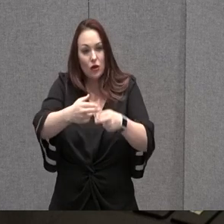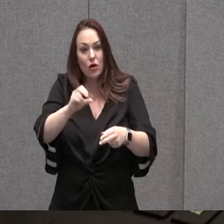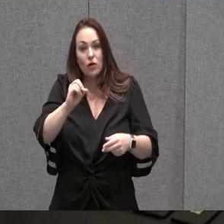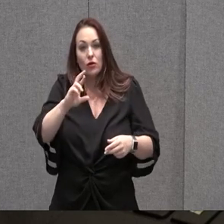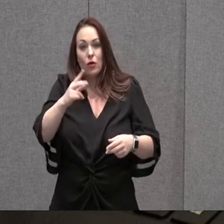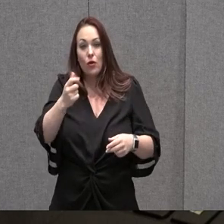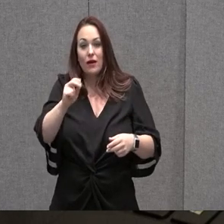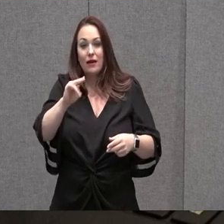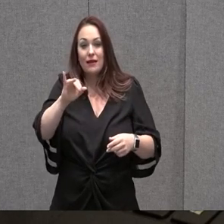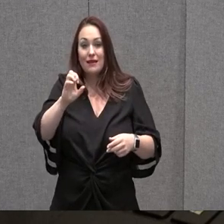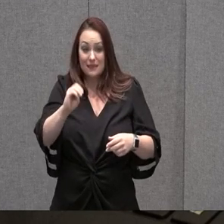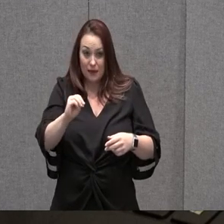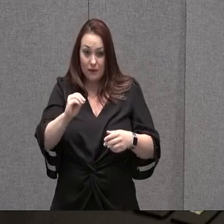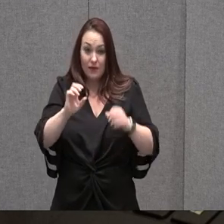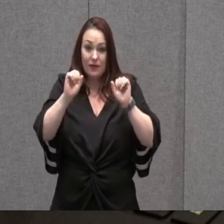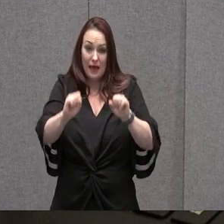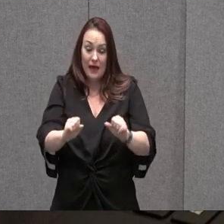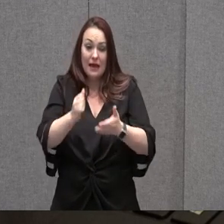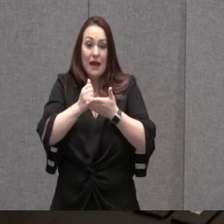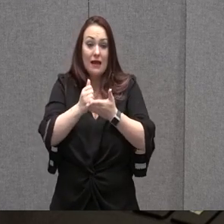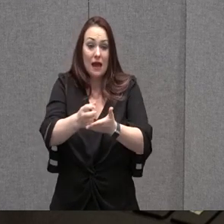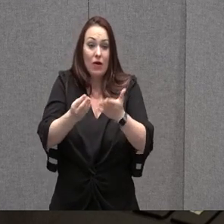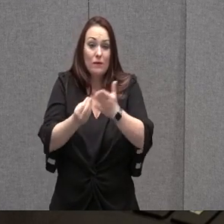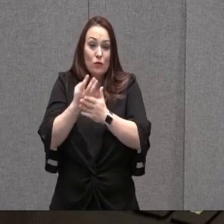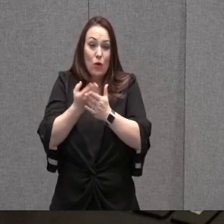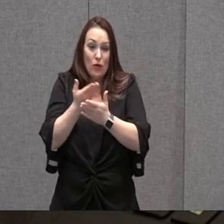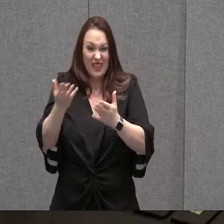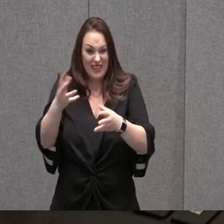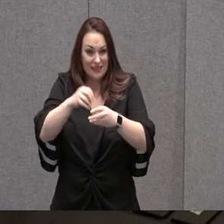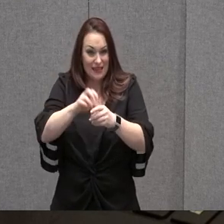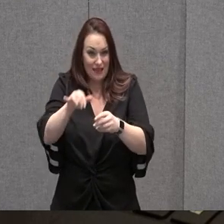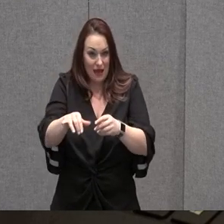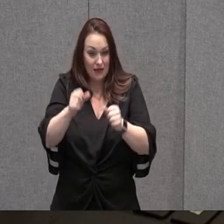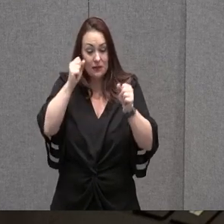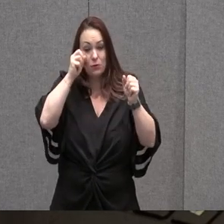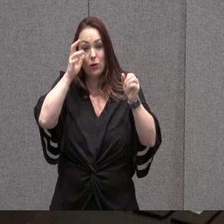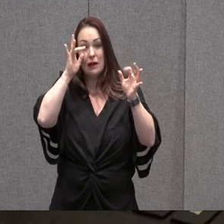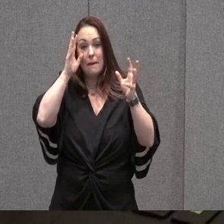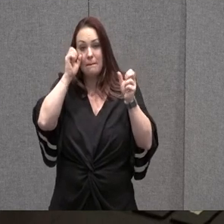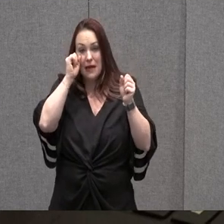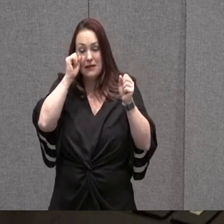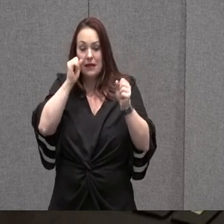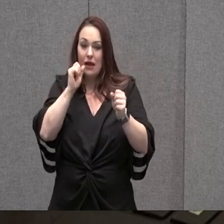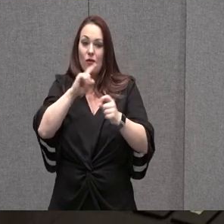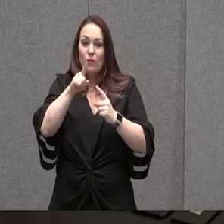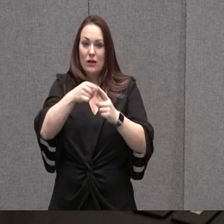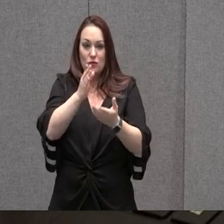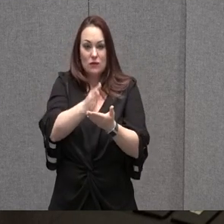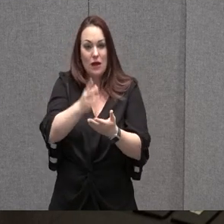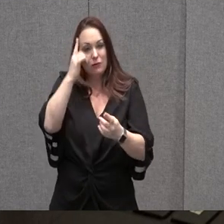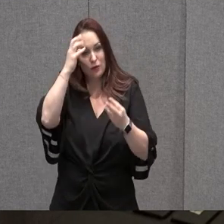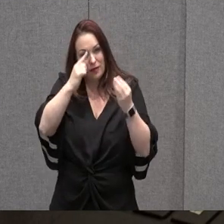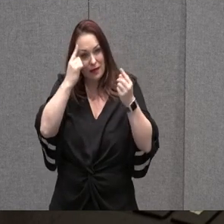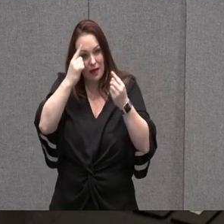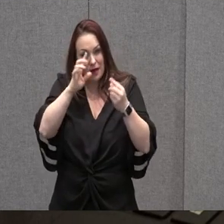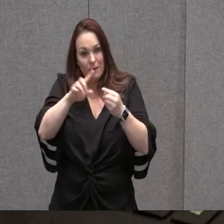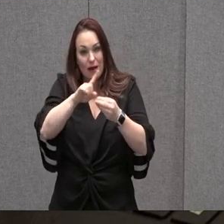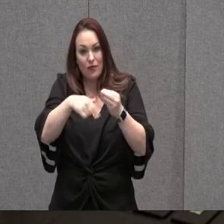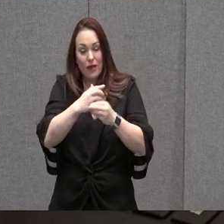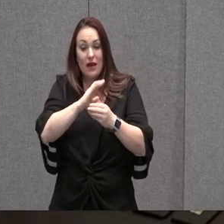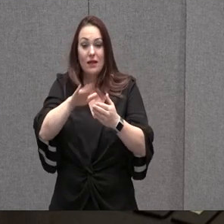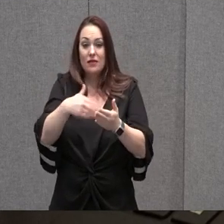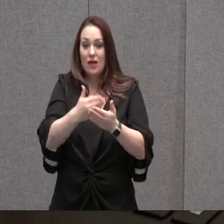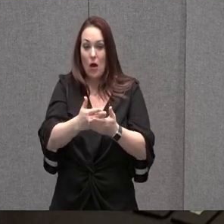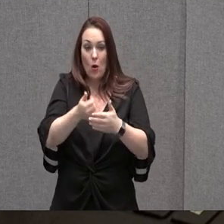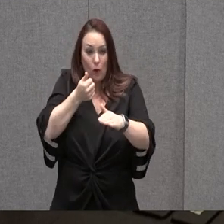they can help grow things in it. That's pretty amazing when you stop and think about it. A whole hidden world of life